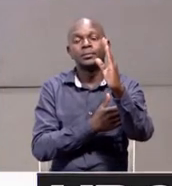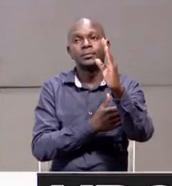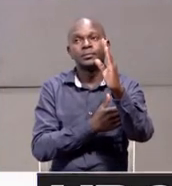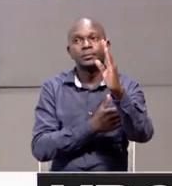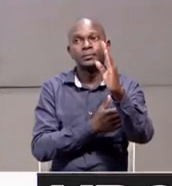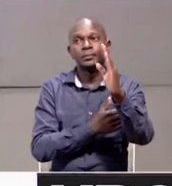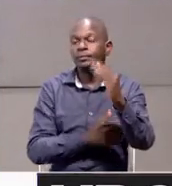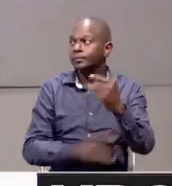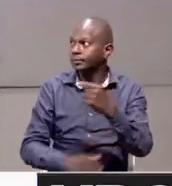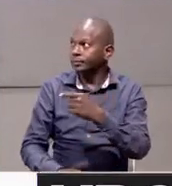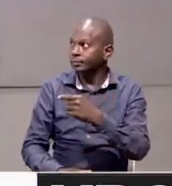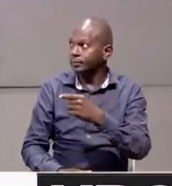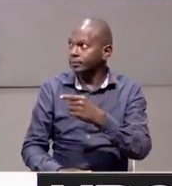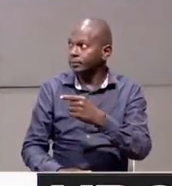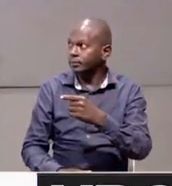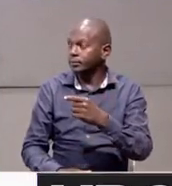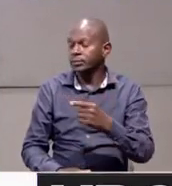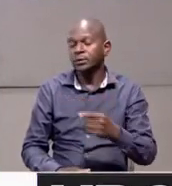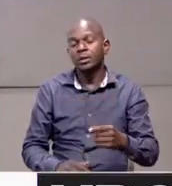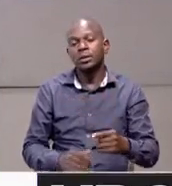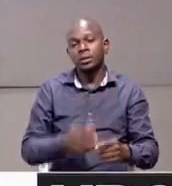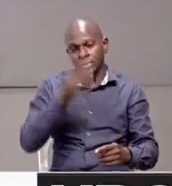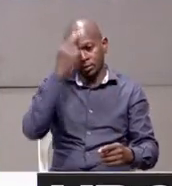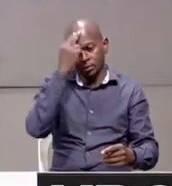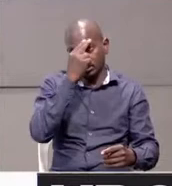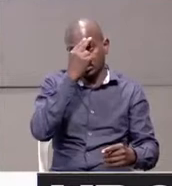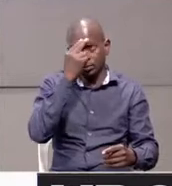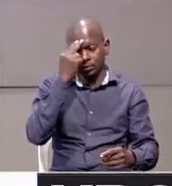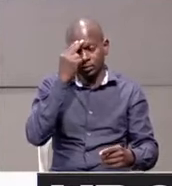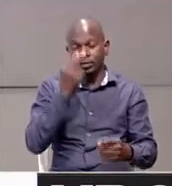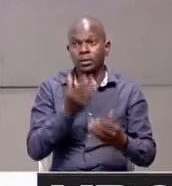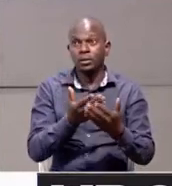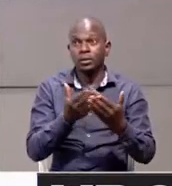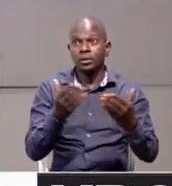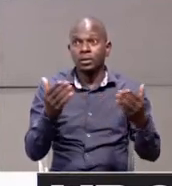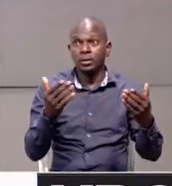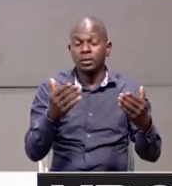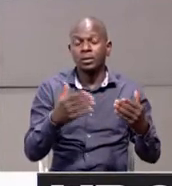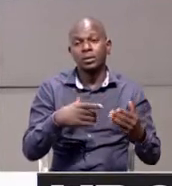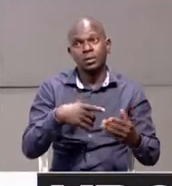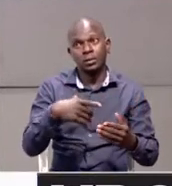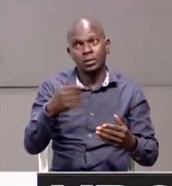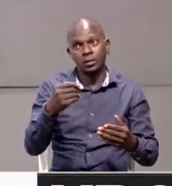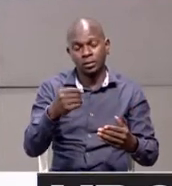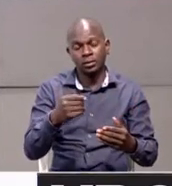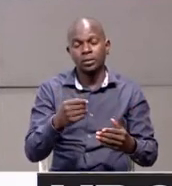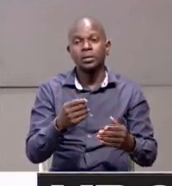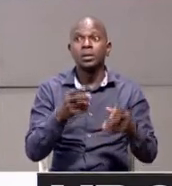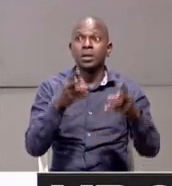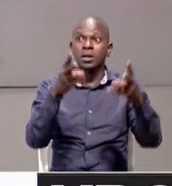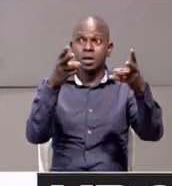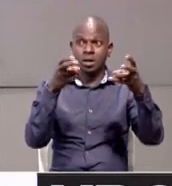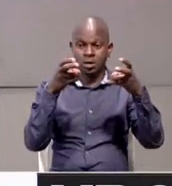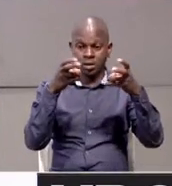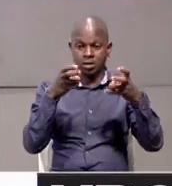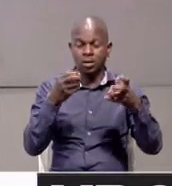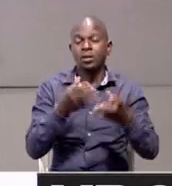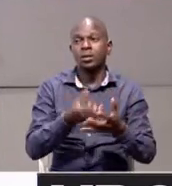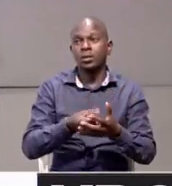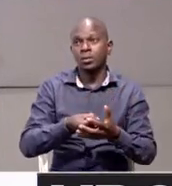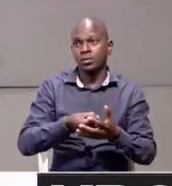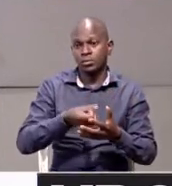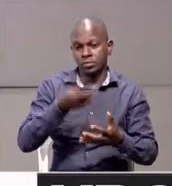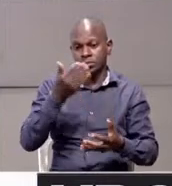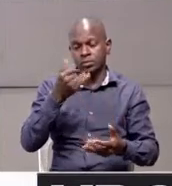Our students, our alumni, that where they are going, they should have the reflection of the values that